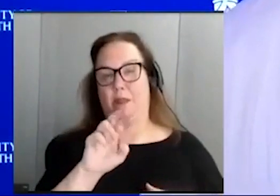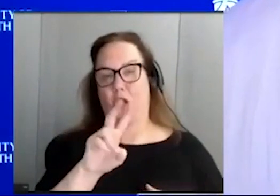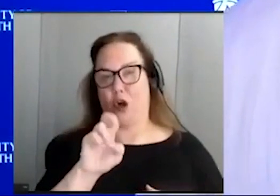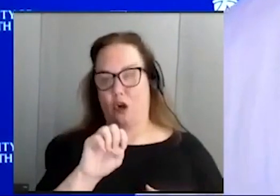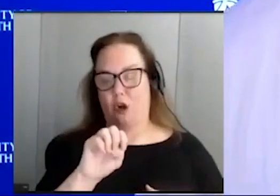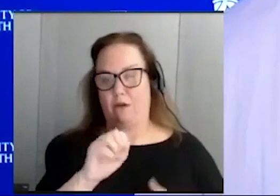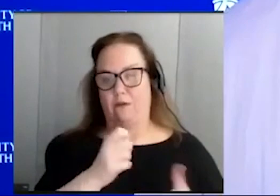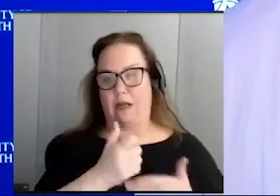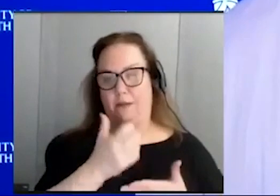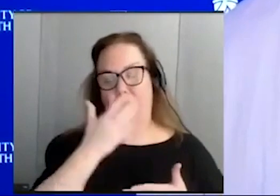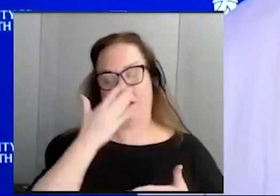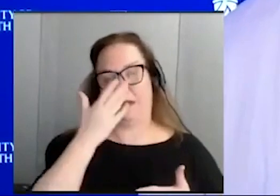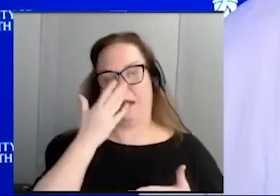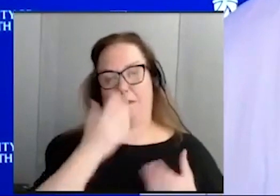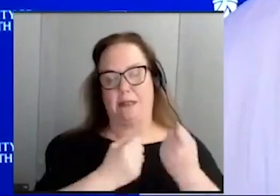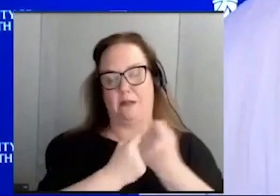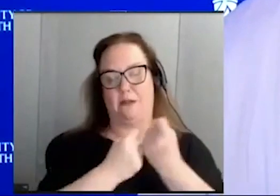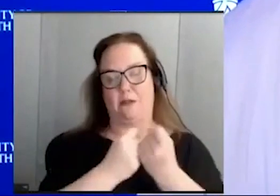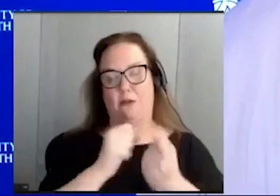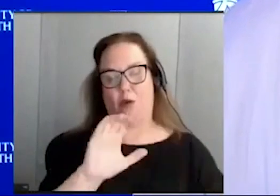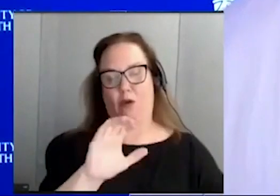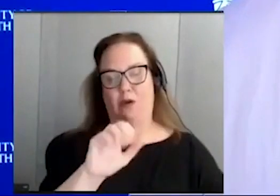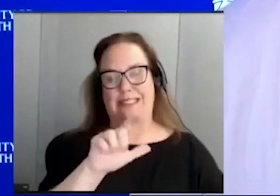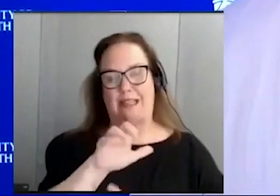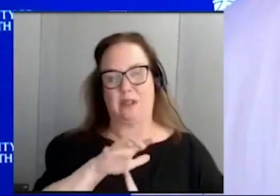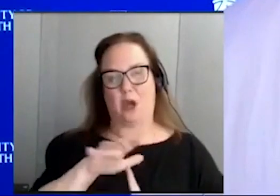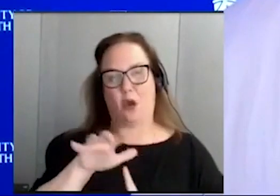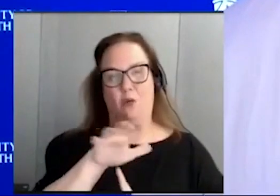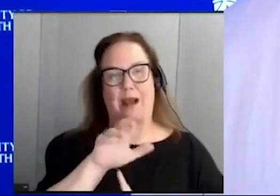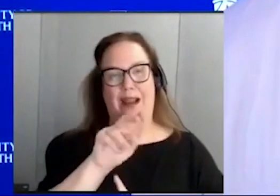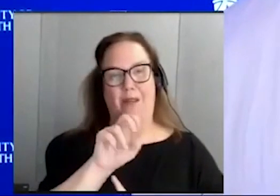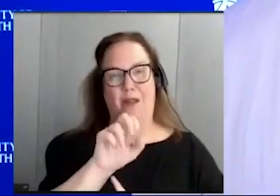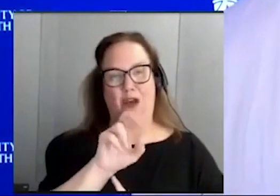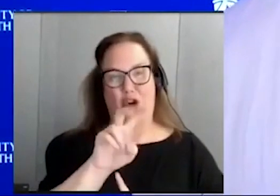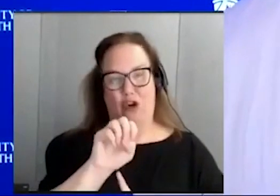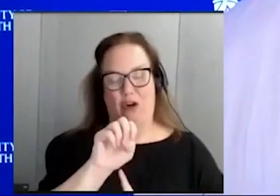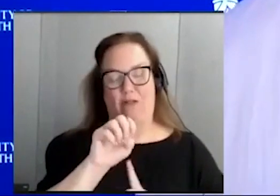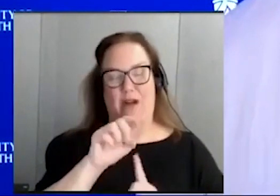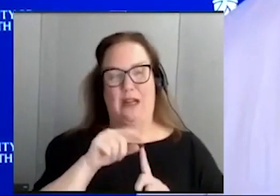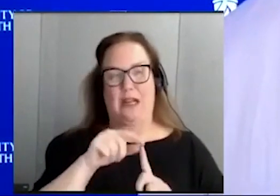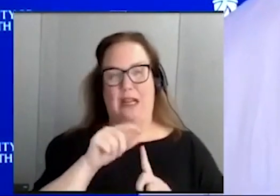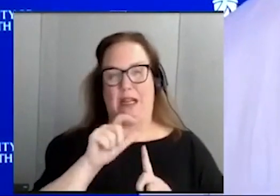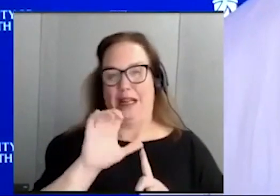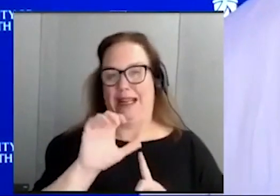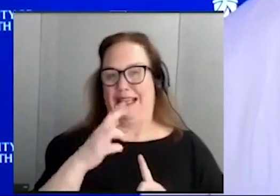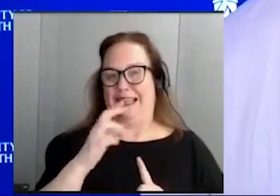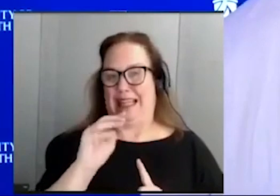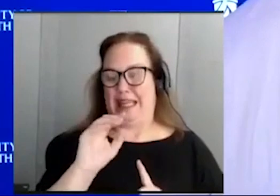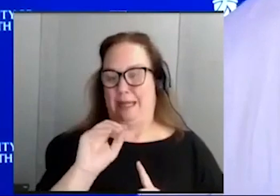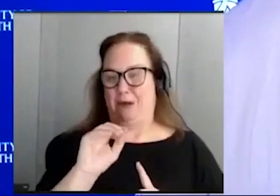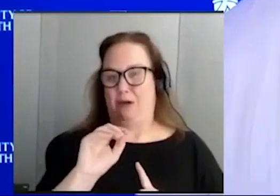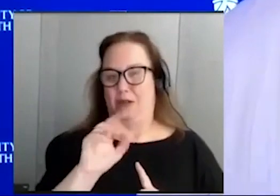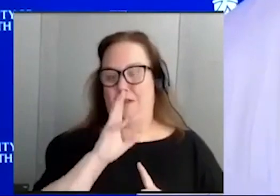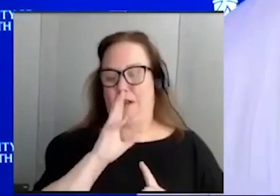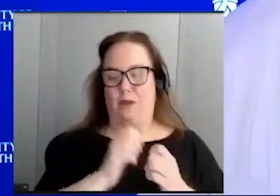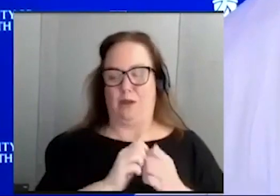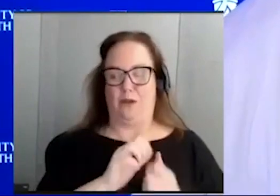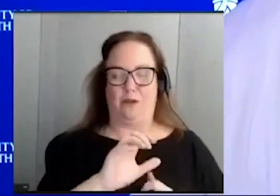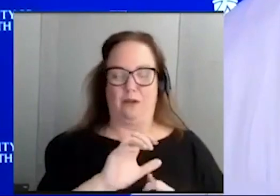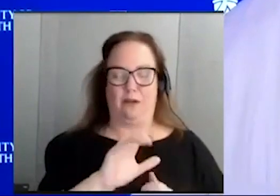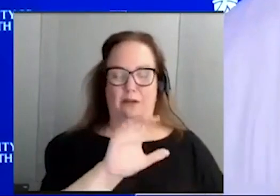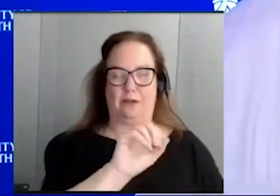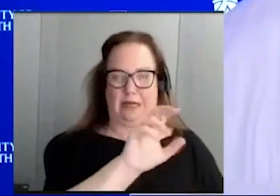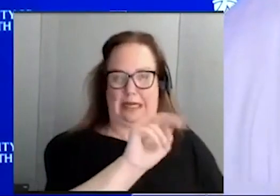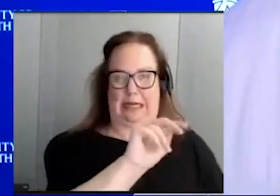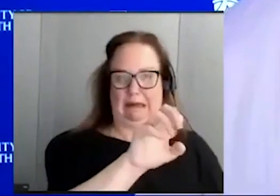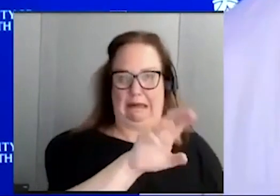but it's of those support cells around those nerves itself. I'm not sure that your chemo, you can certainly talk with your oncologist. I'm not sure the chemo would